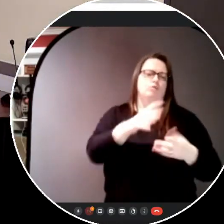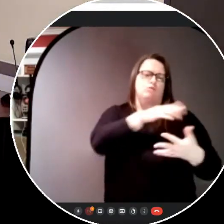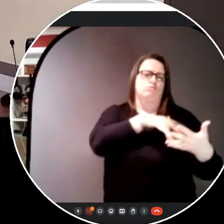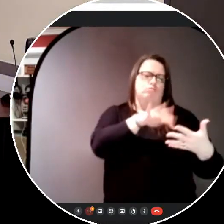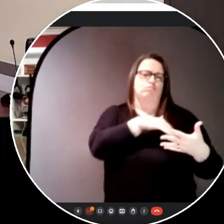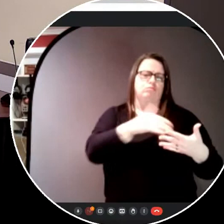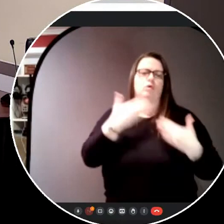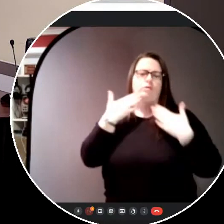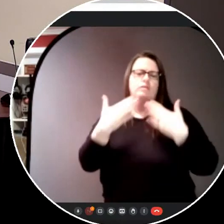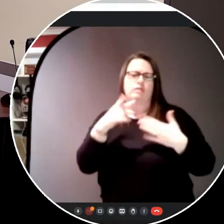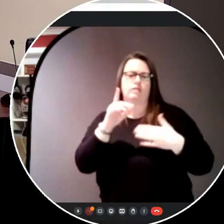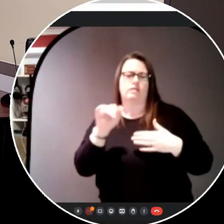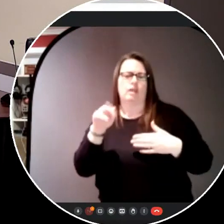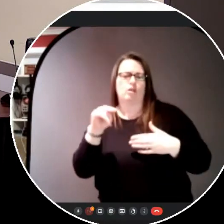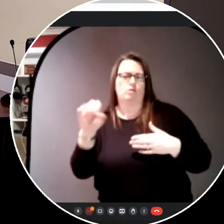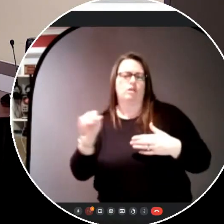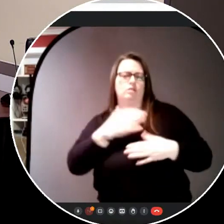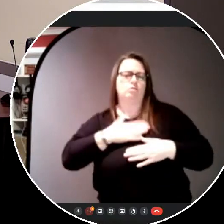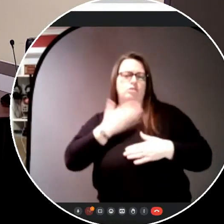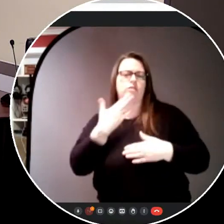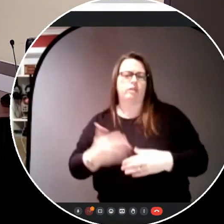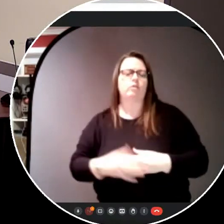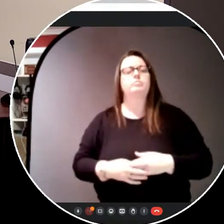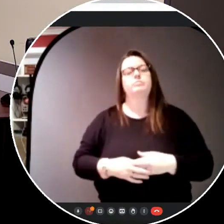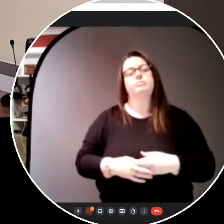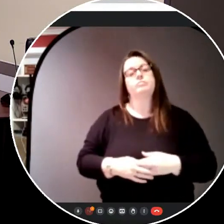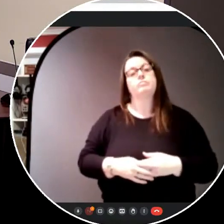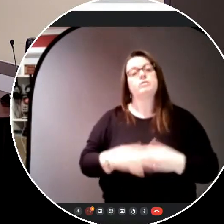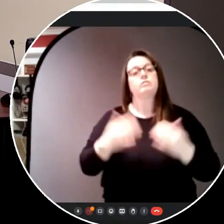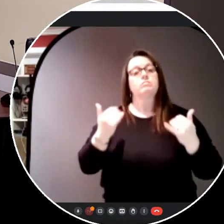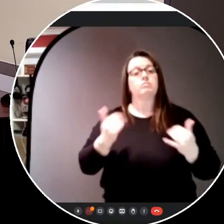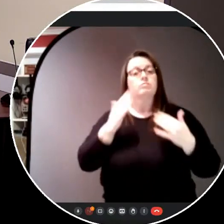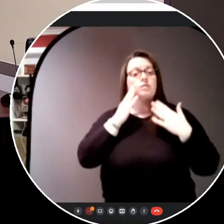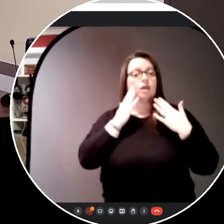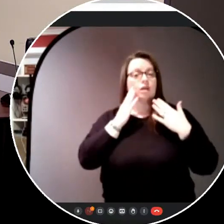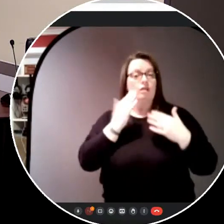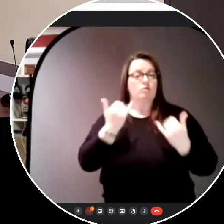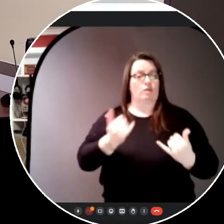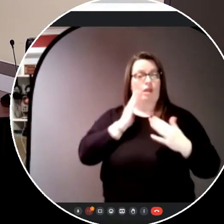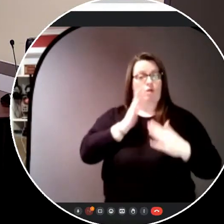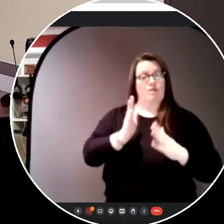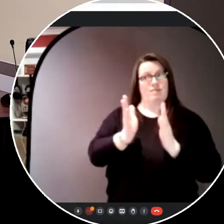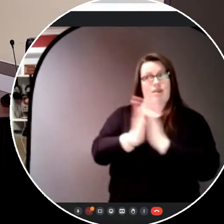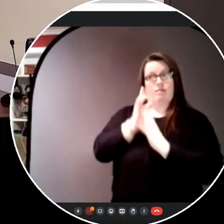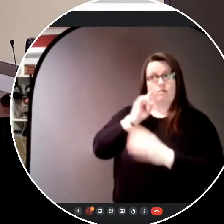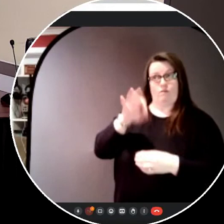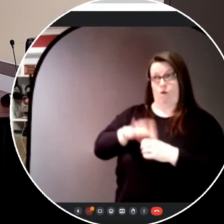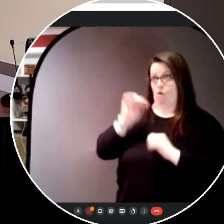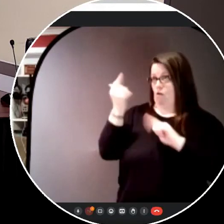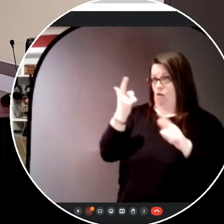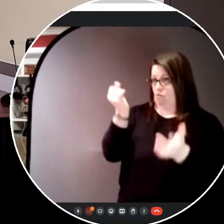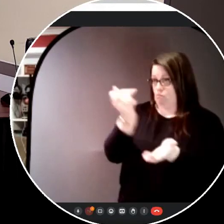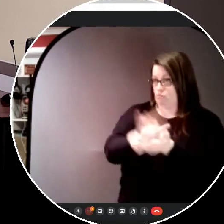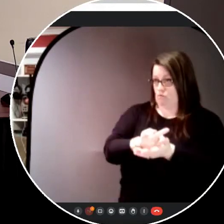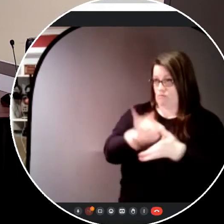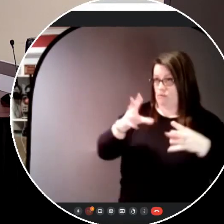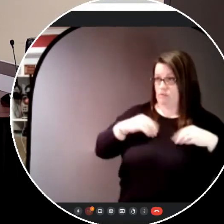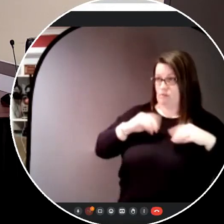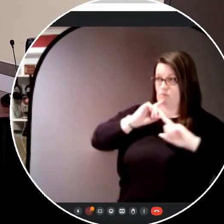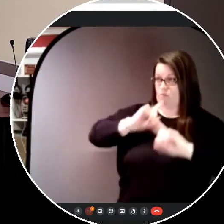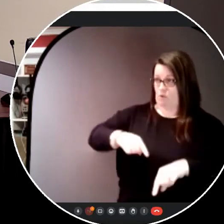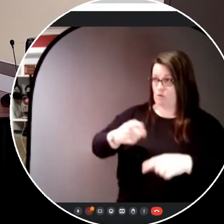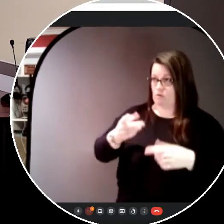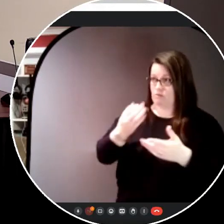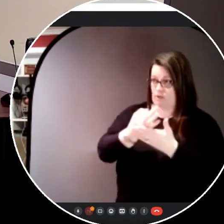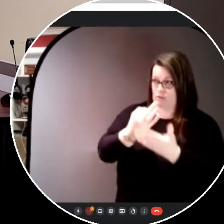Okay. Okay, at this time, I'm going to ask for a vote now. All in favor, accepting the report?